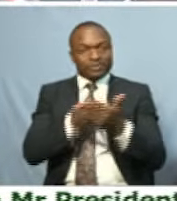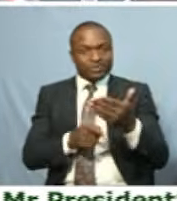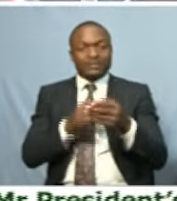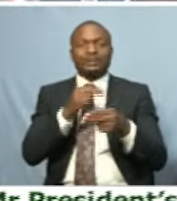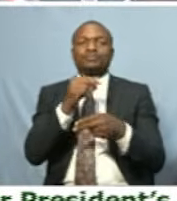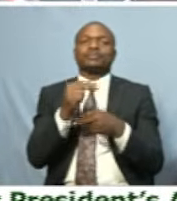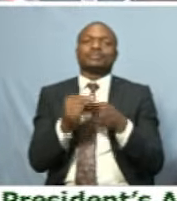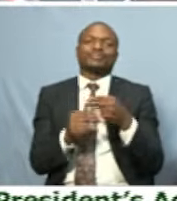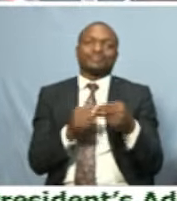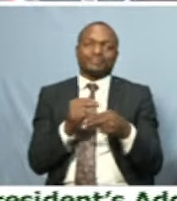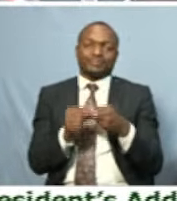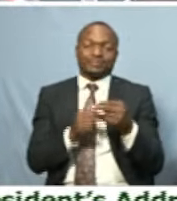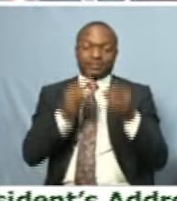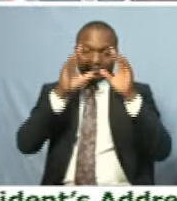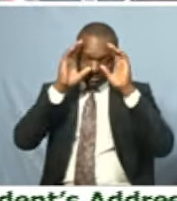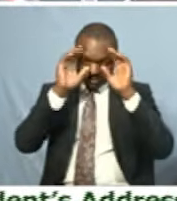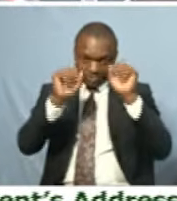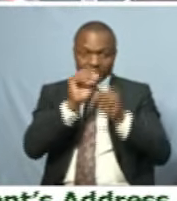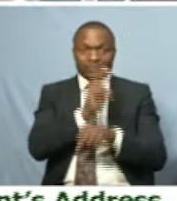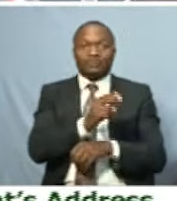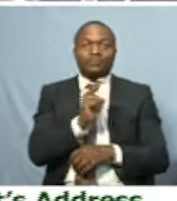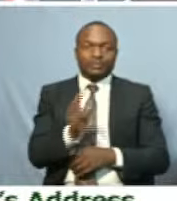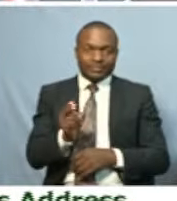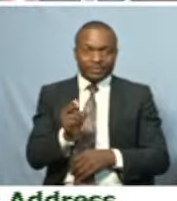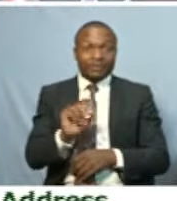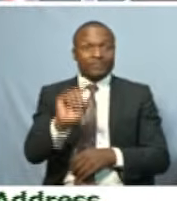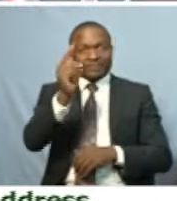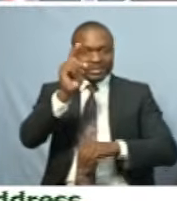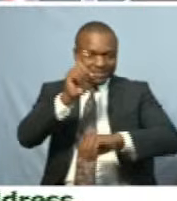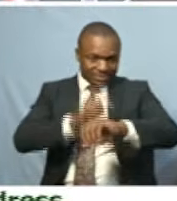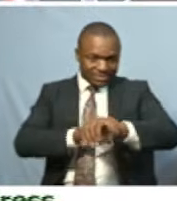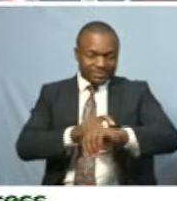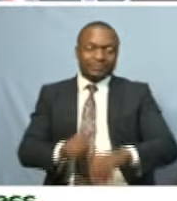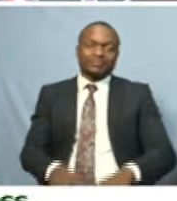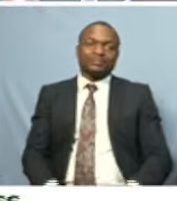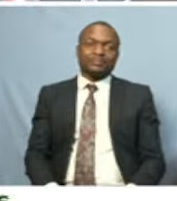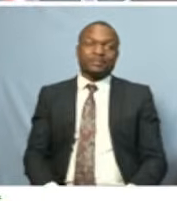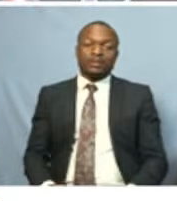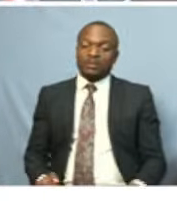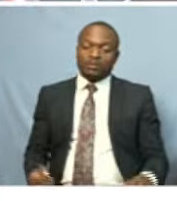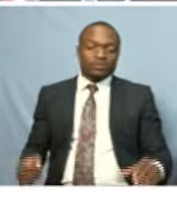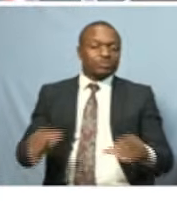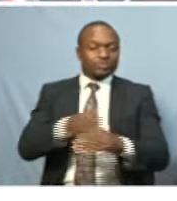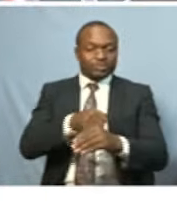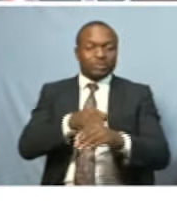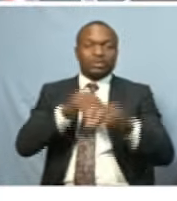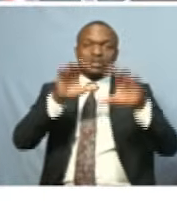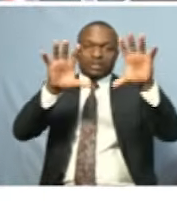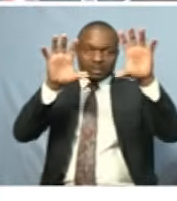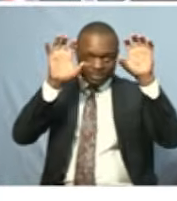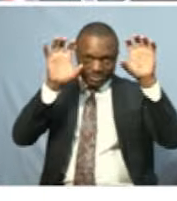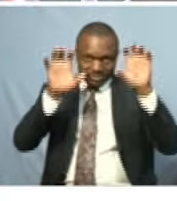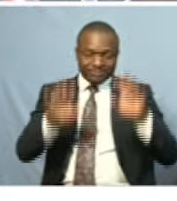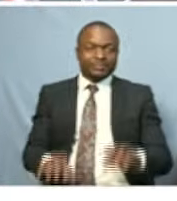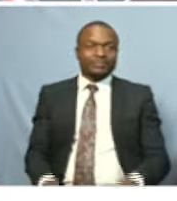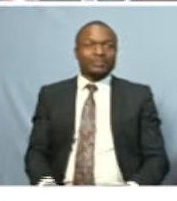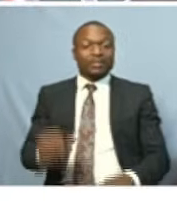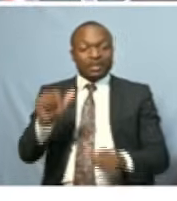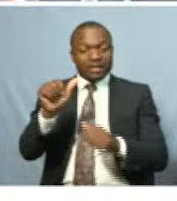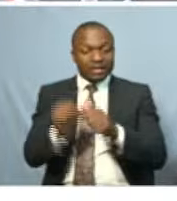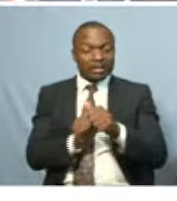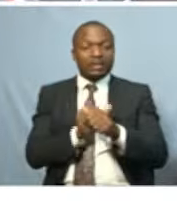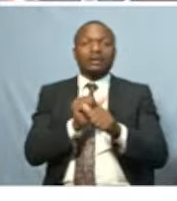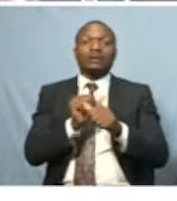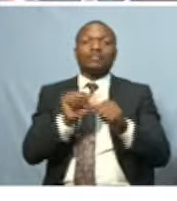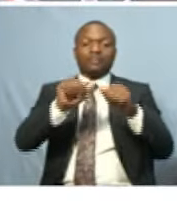means. President Hakainde Hichilema, as for the first time, as an inclusive cabinet, every region